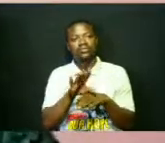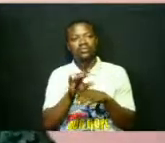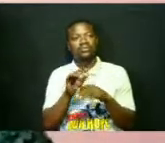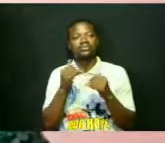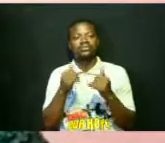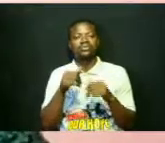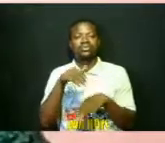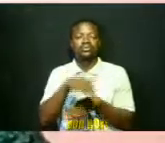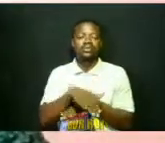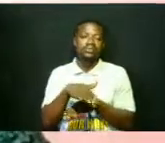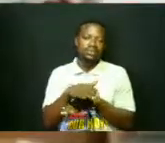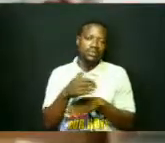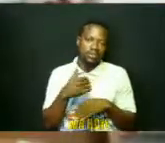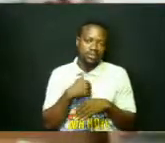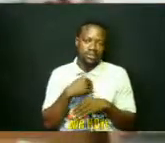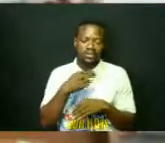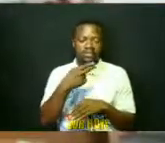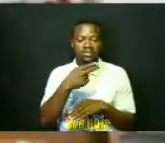also had